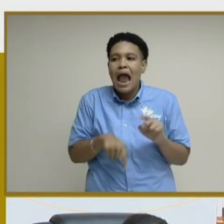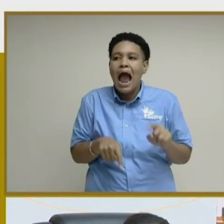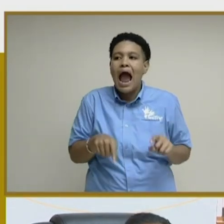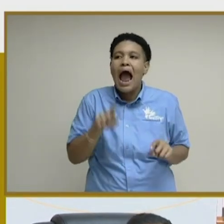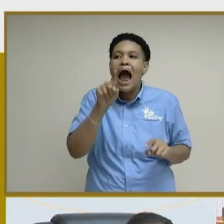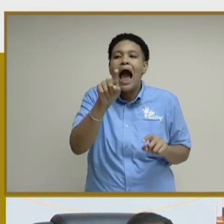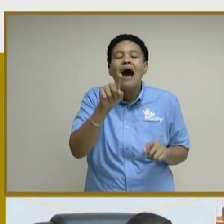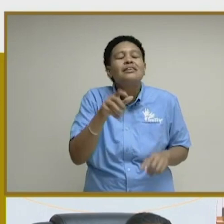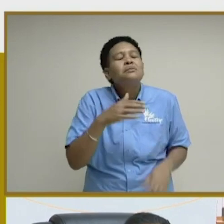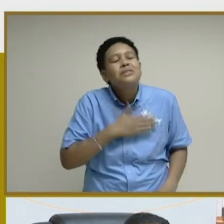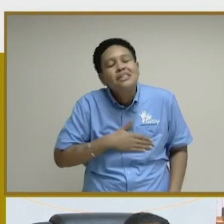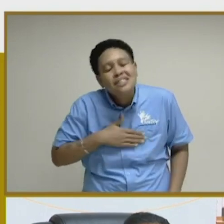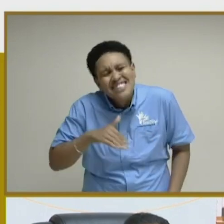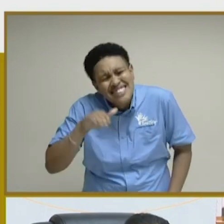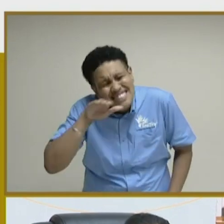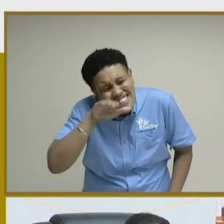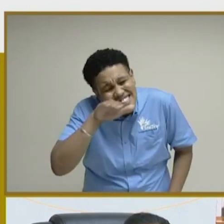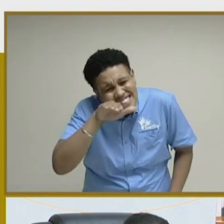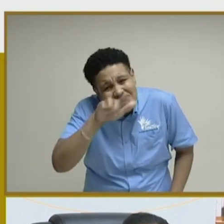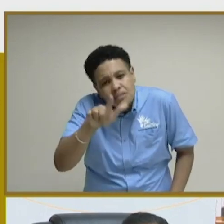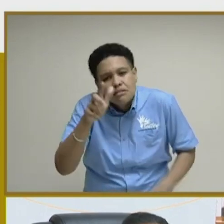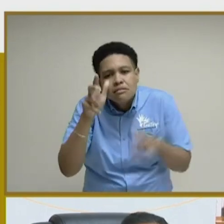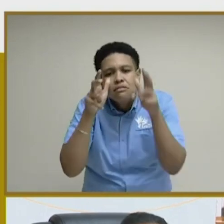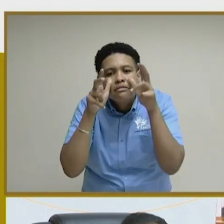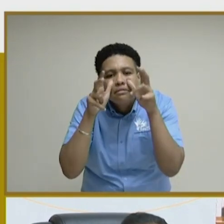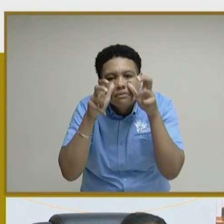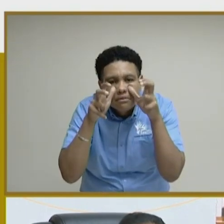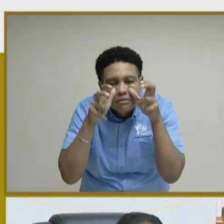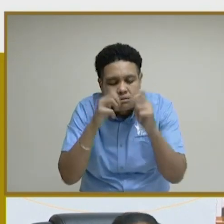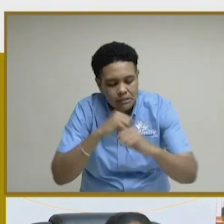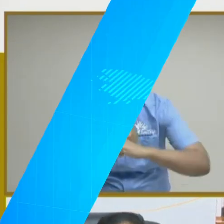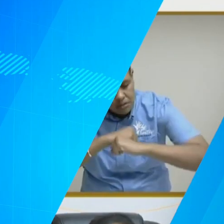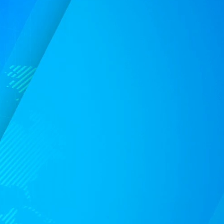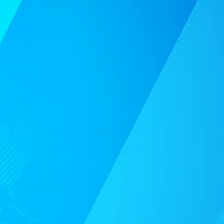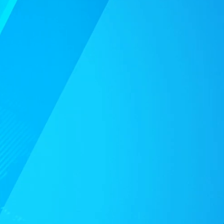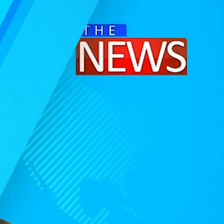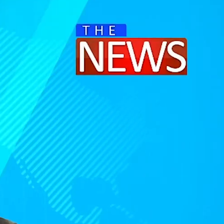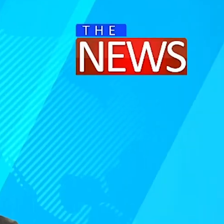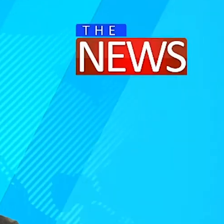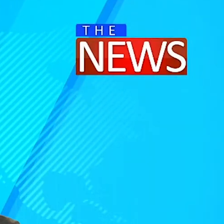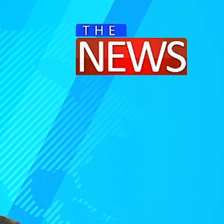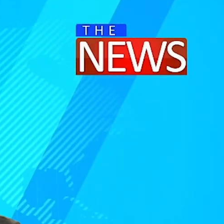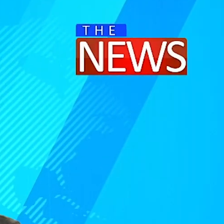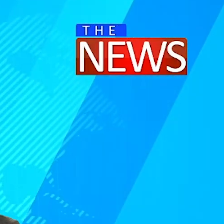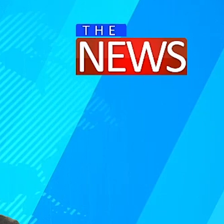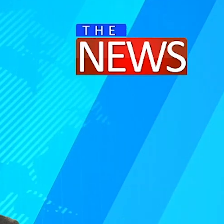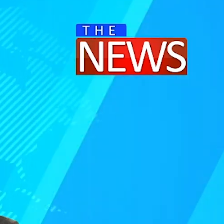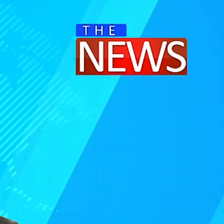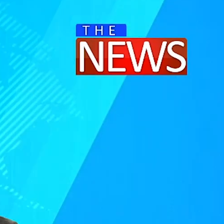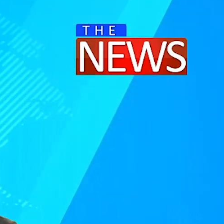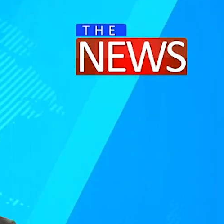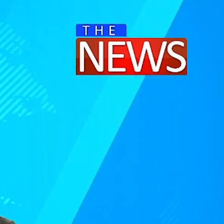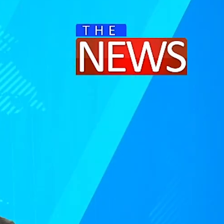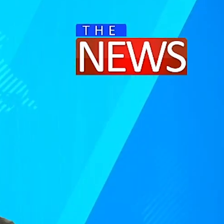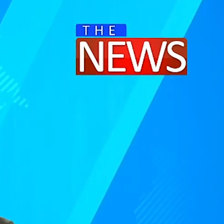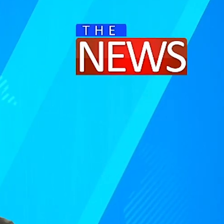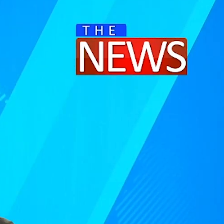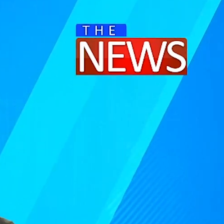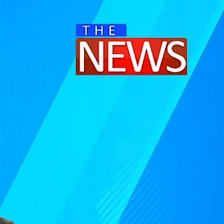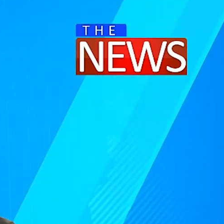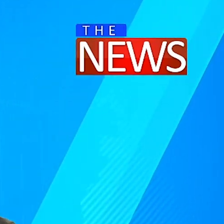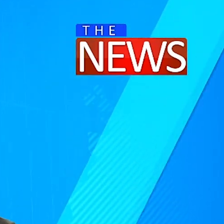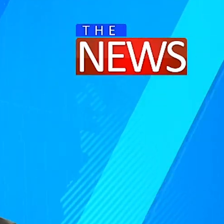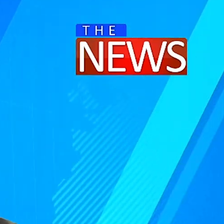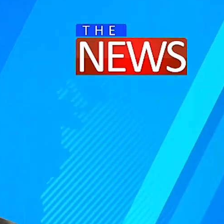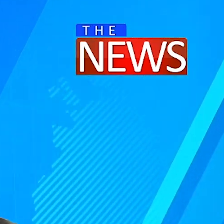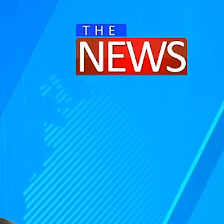ask enough for persons to take the necessary precautions. With general elections less than a